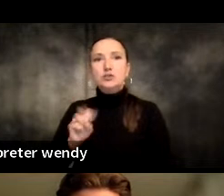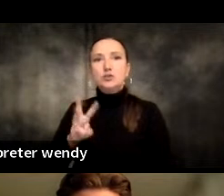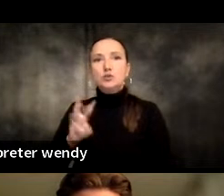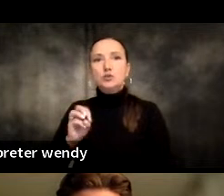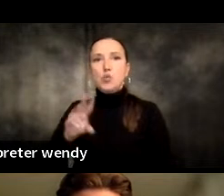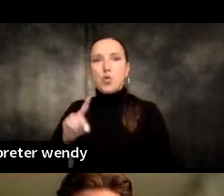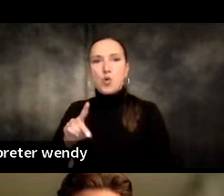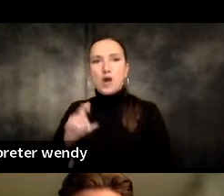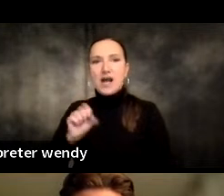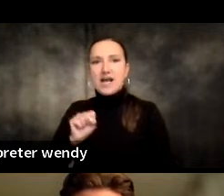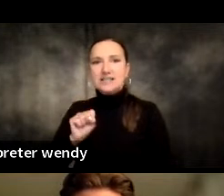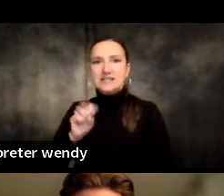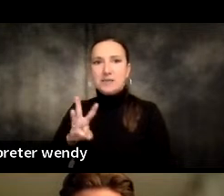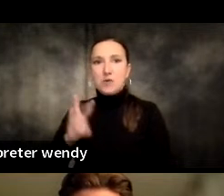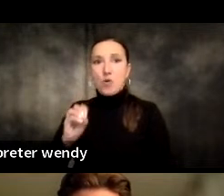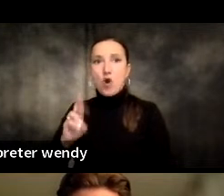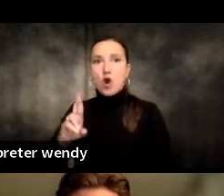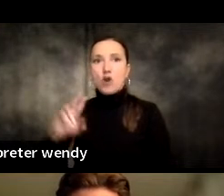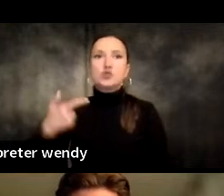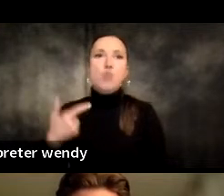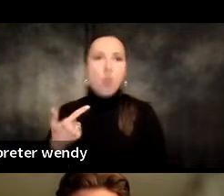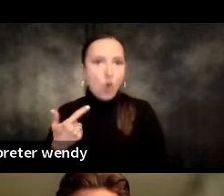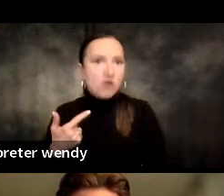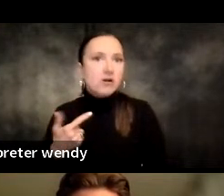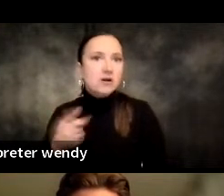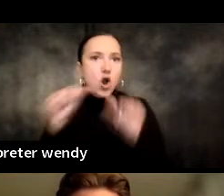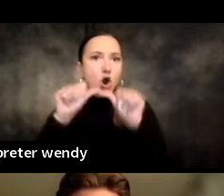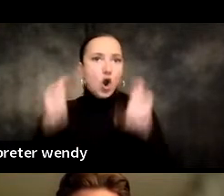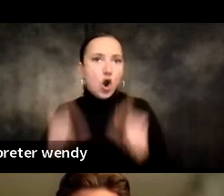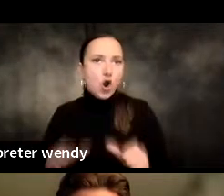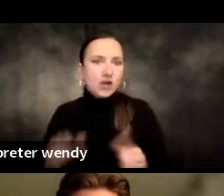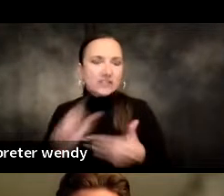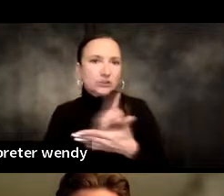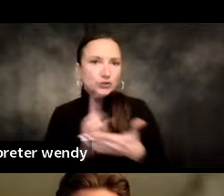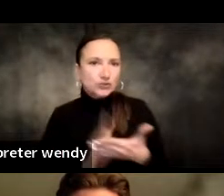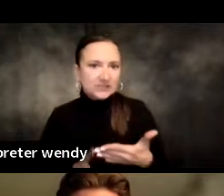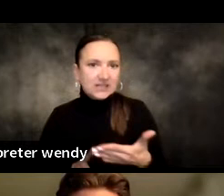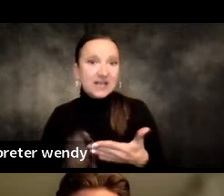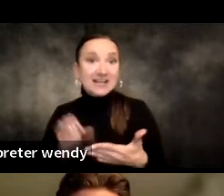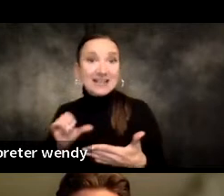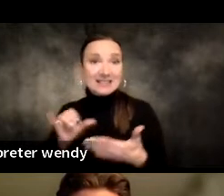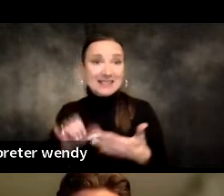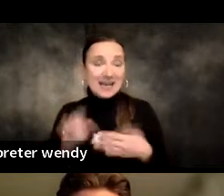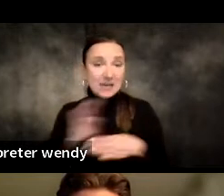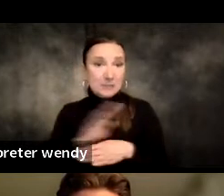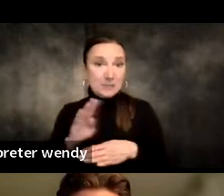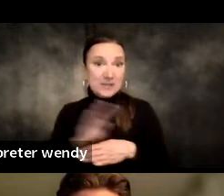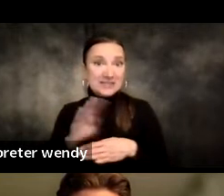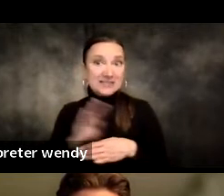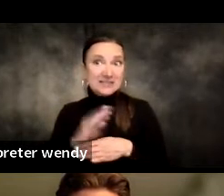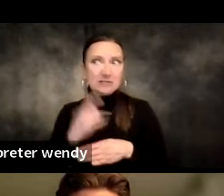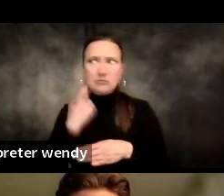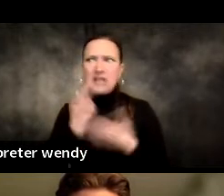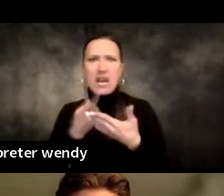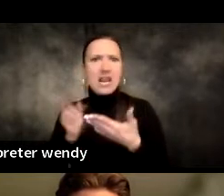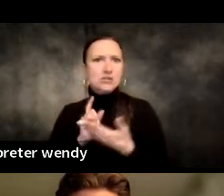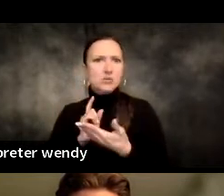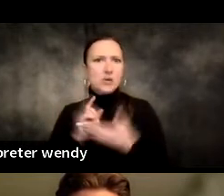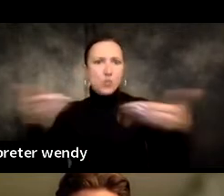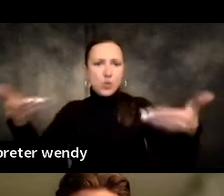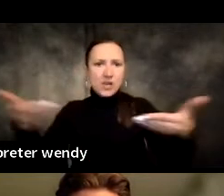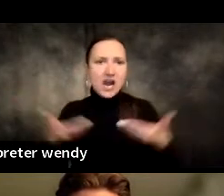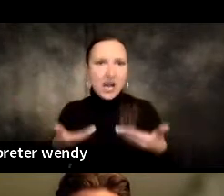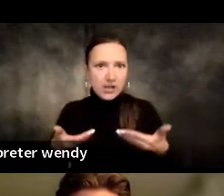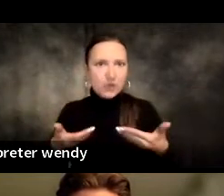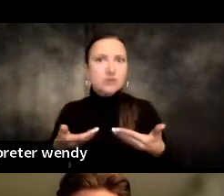Architecture, SORG Architecture. So that firm was onboarded last week. So we'll be reaching out